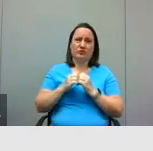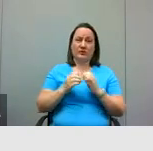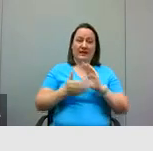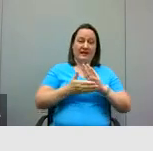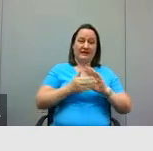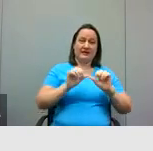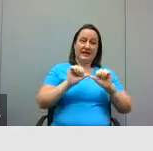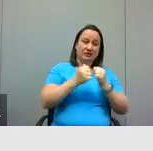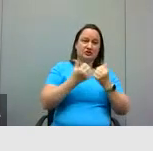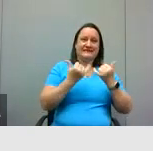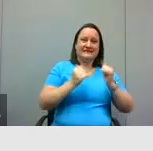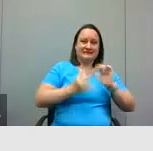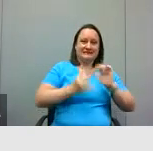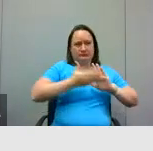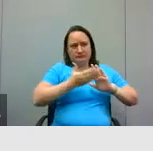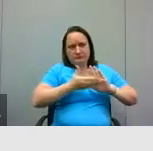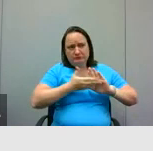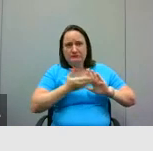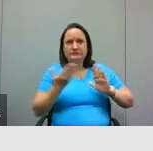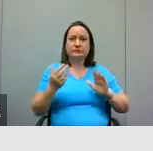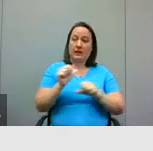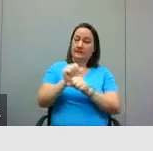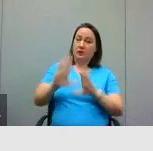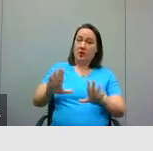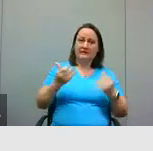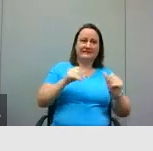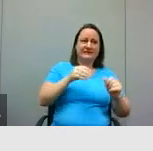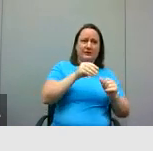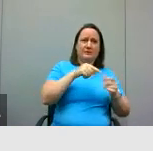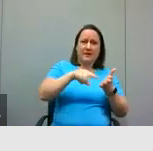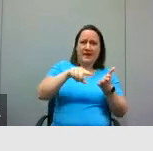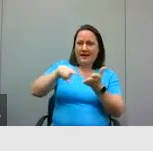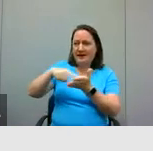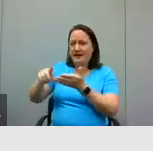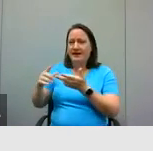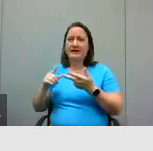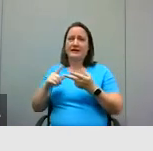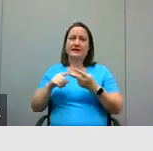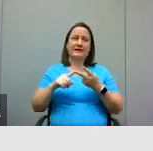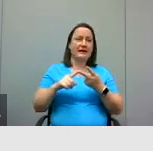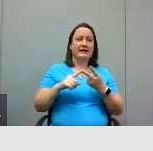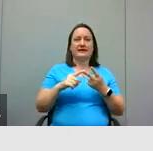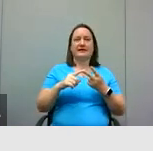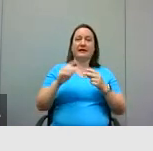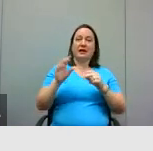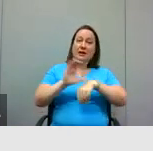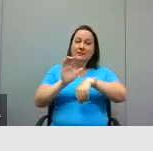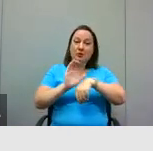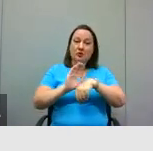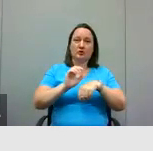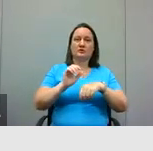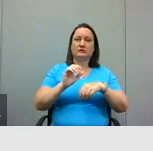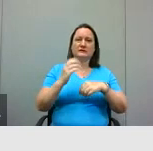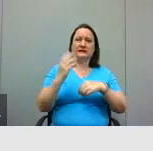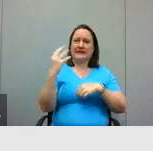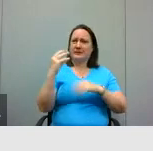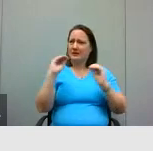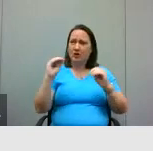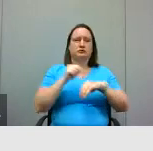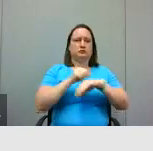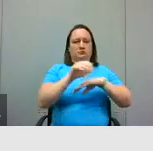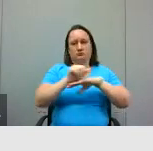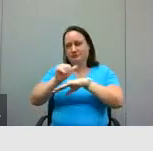running and pay the employees and get everyone cameras on their computers. And before that, making